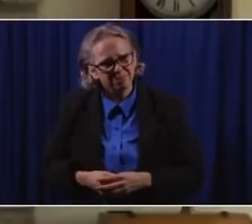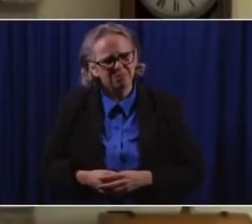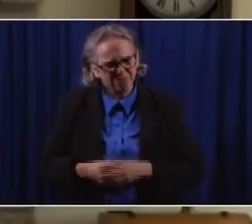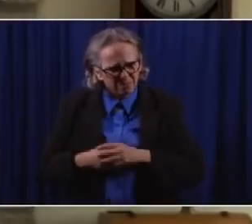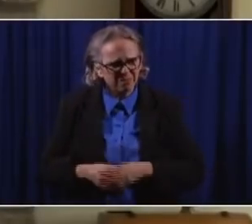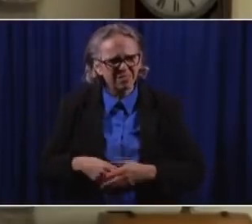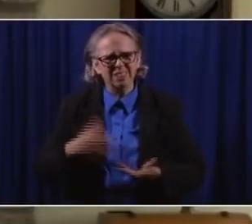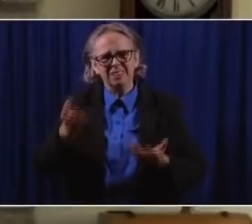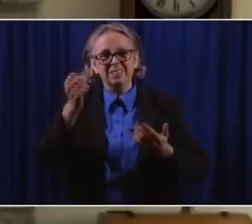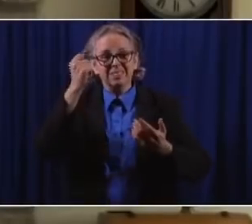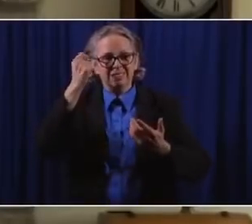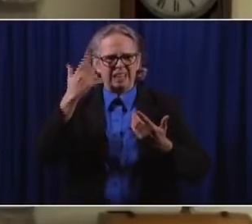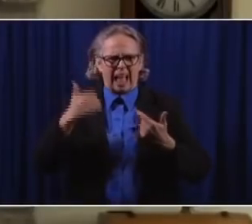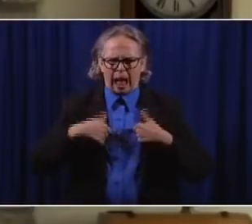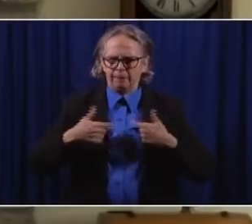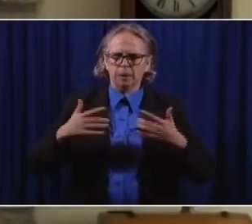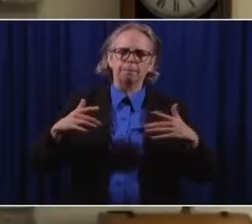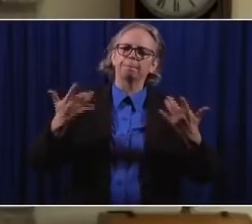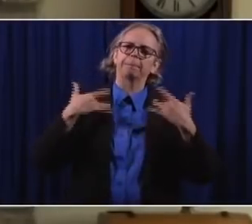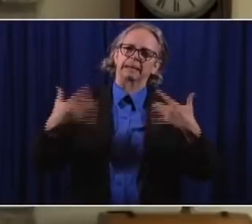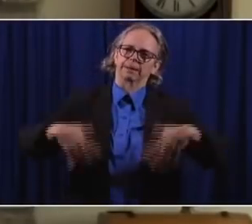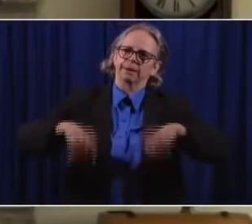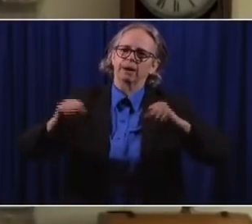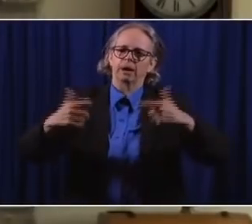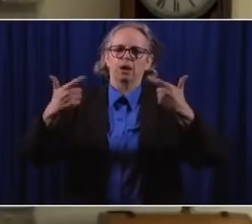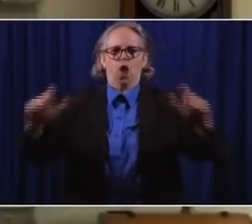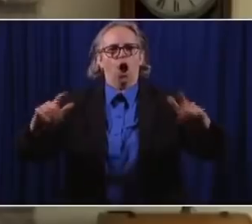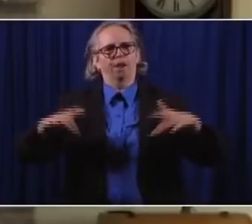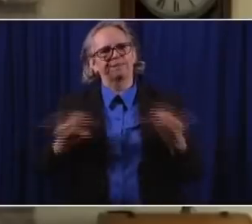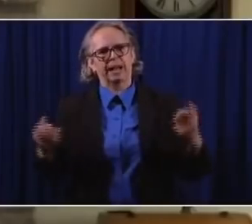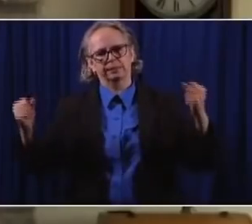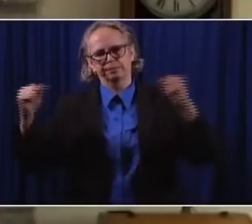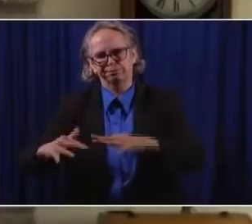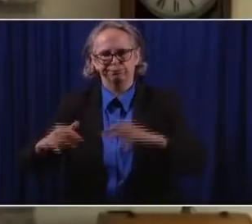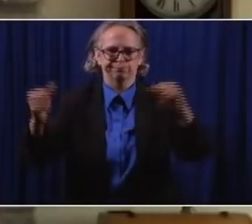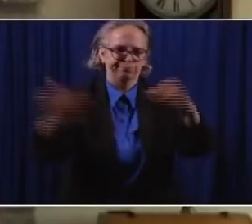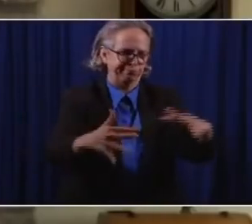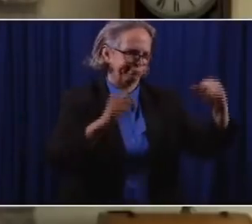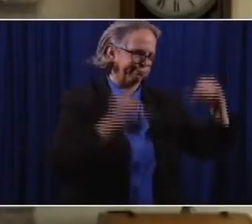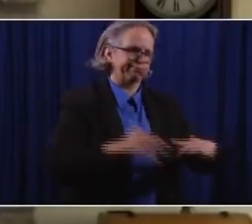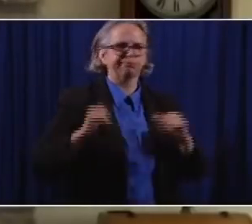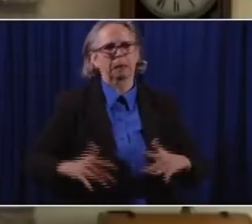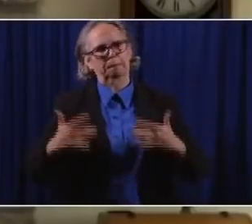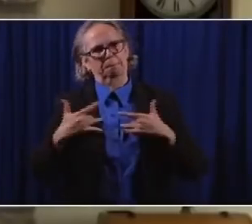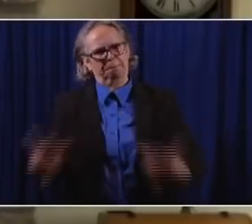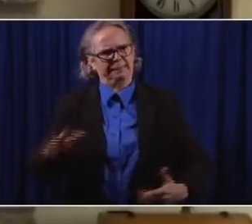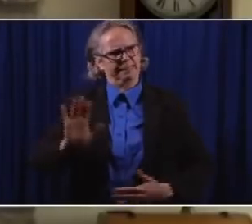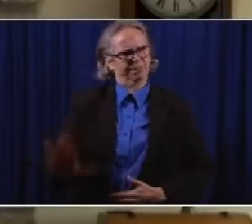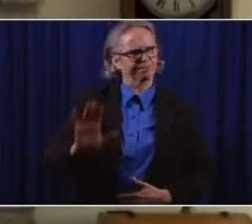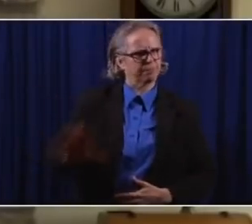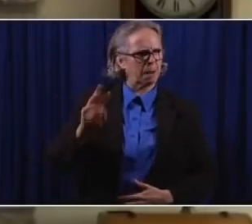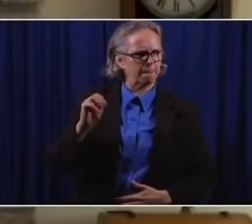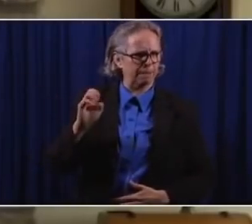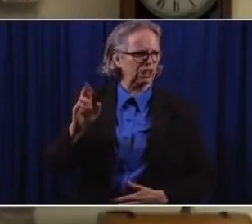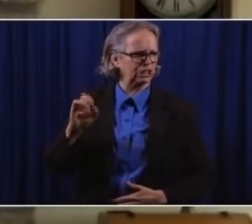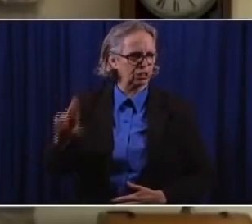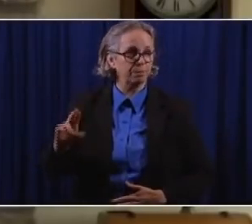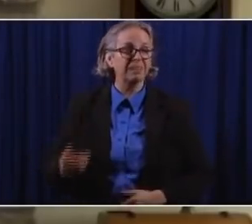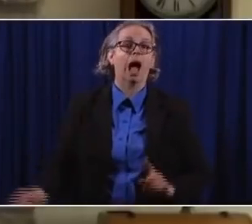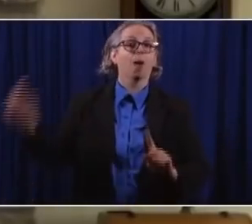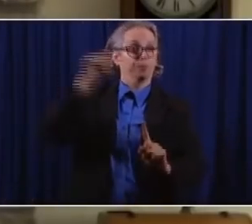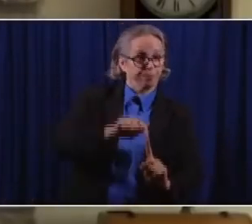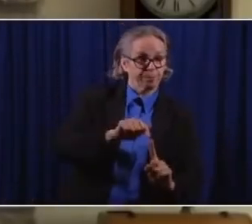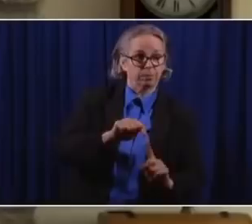in the county, which certainly can contribute to the spread. Let's go to Putnam County.